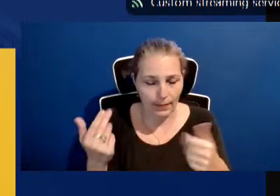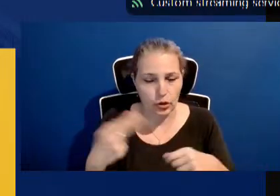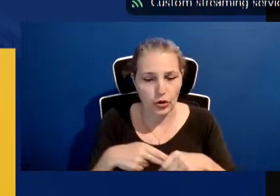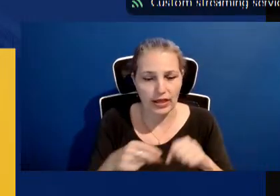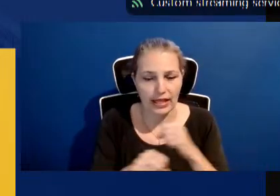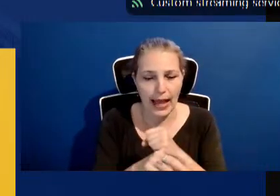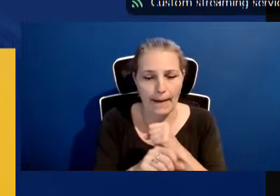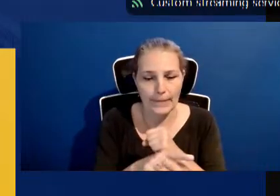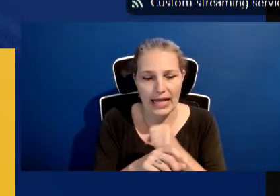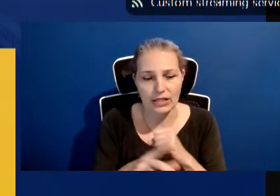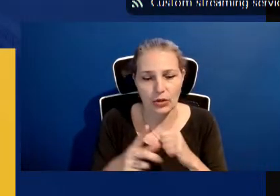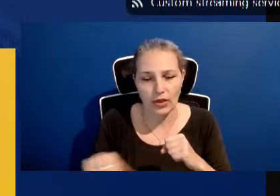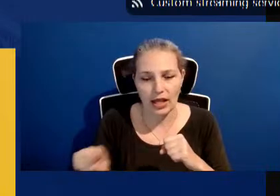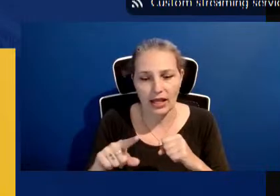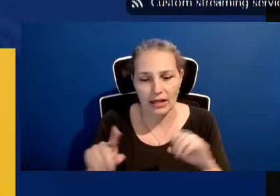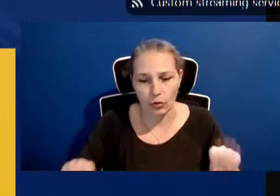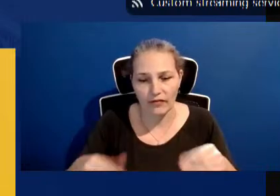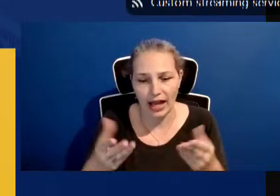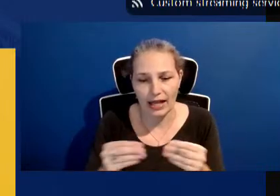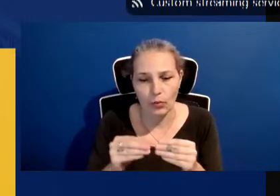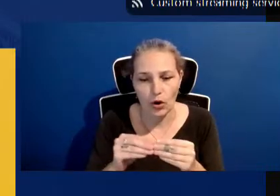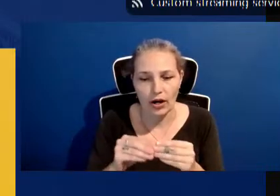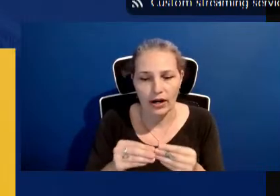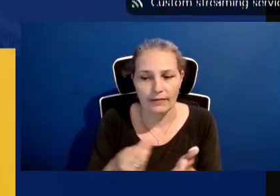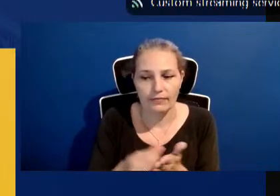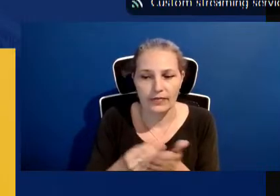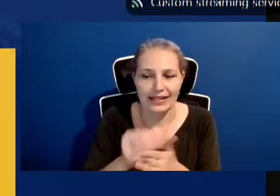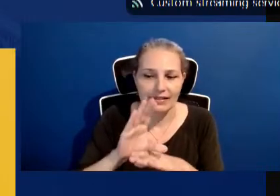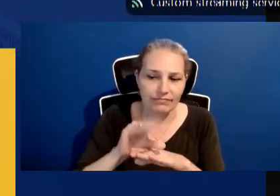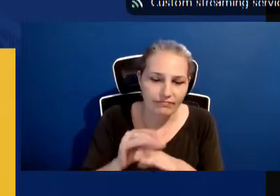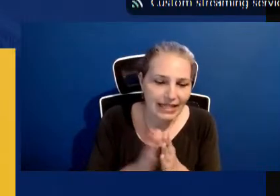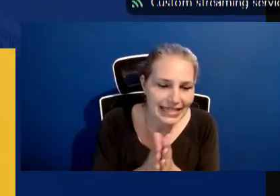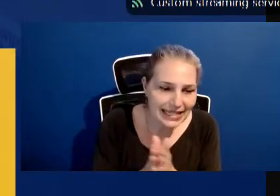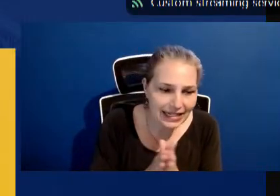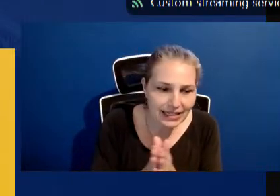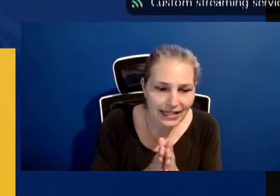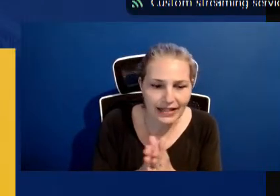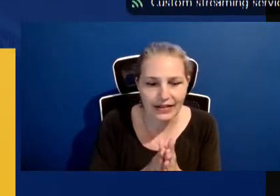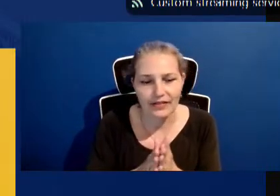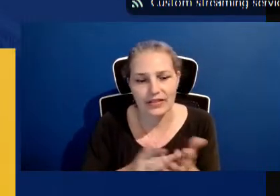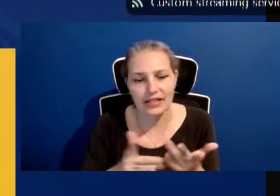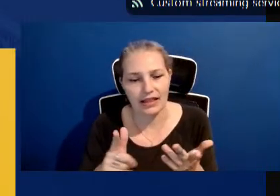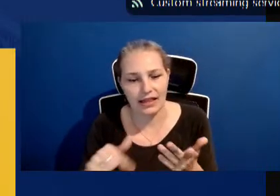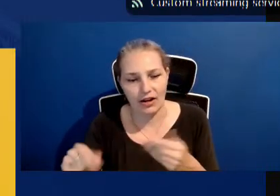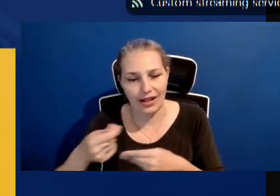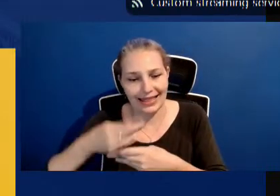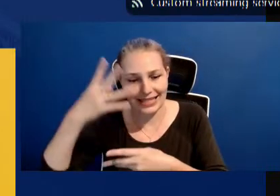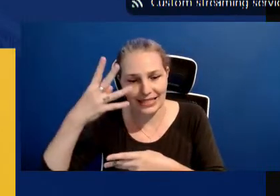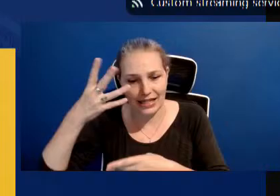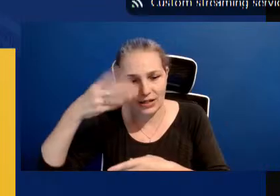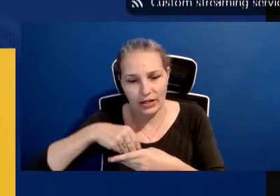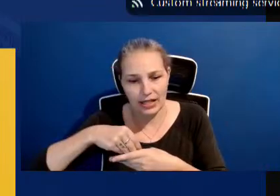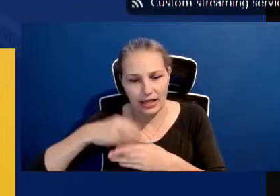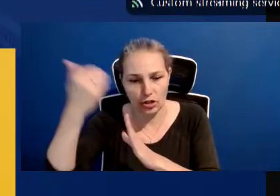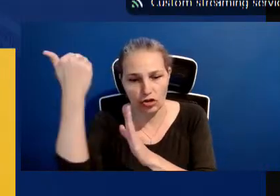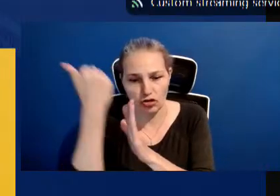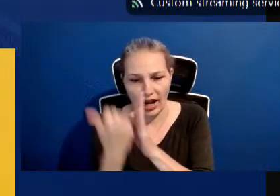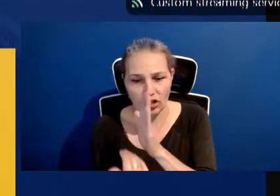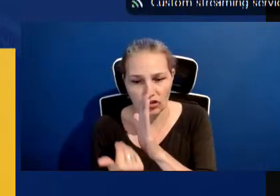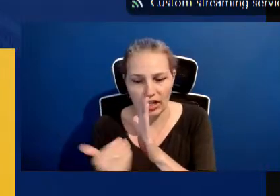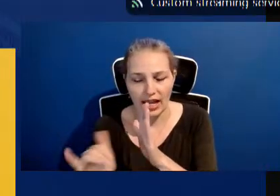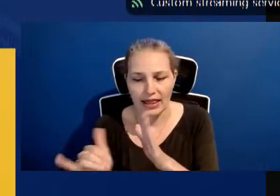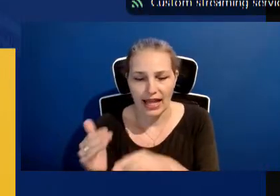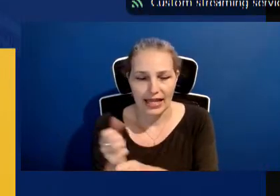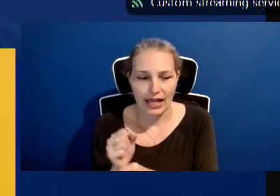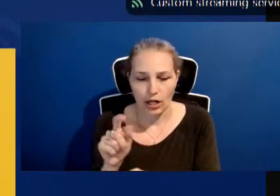they provide incentives. They are listed in our directory, and they also receive our toolkit. There's going to